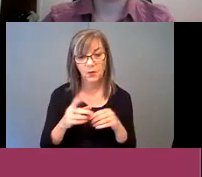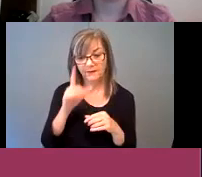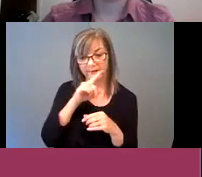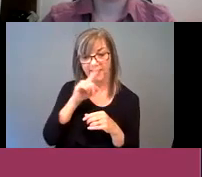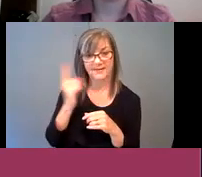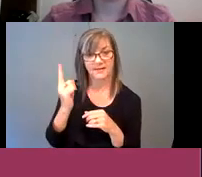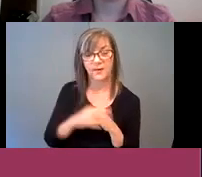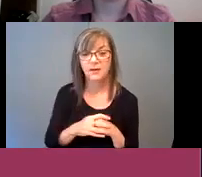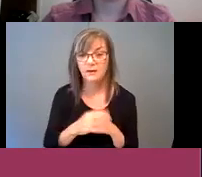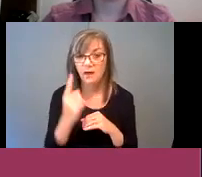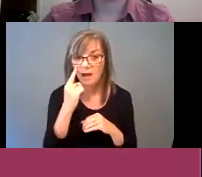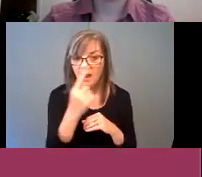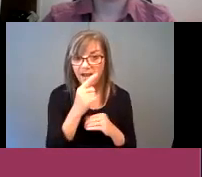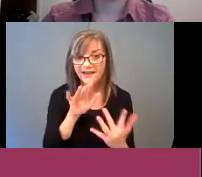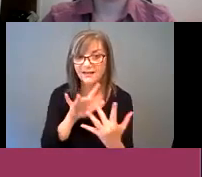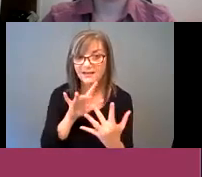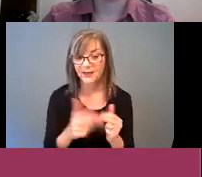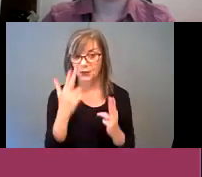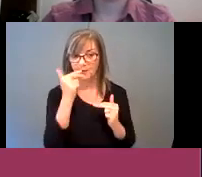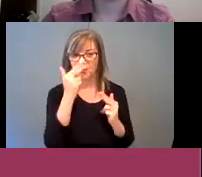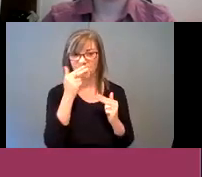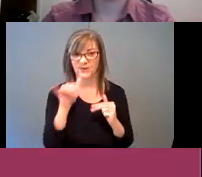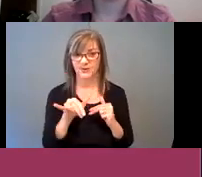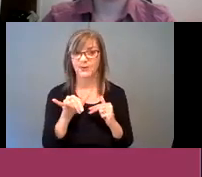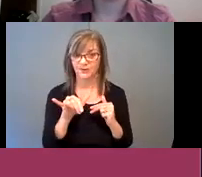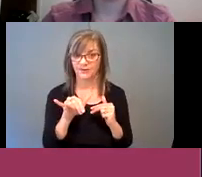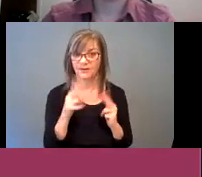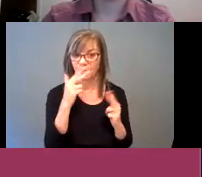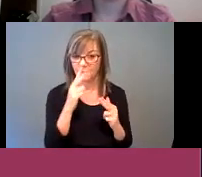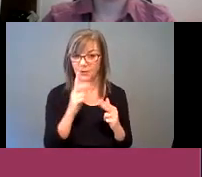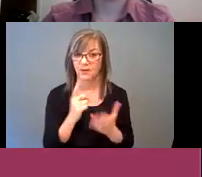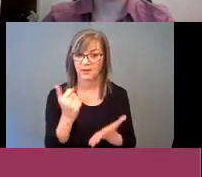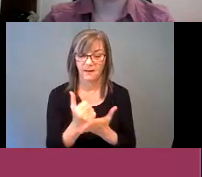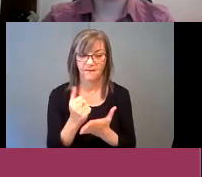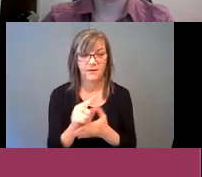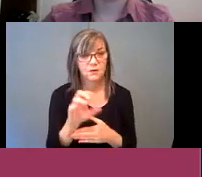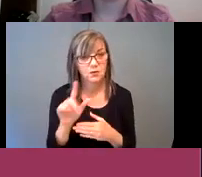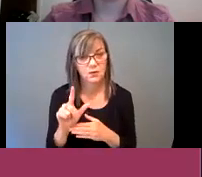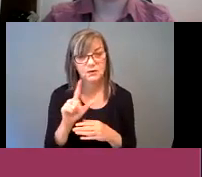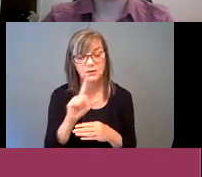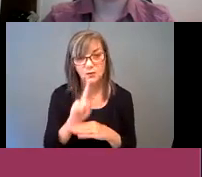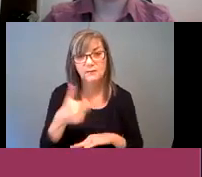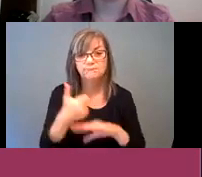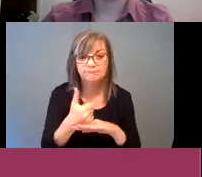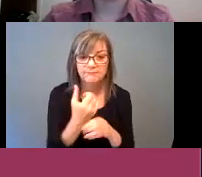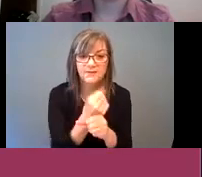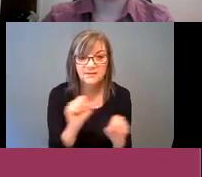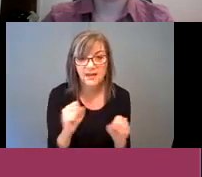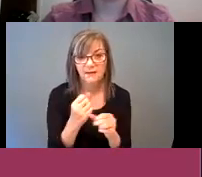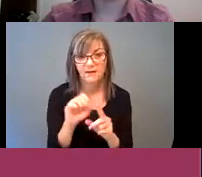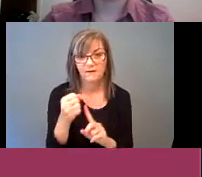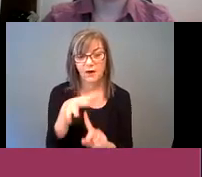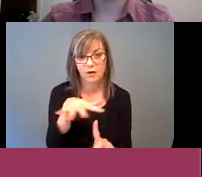about eye contact, sense of humor. I think humor can be a really helpful tool for creating a safe environment.